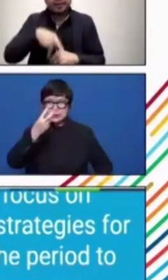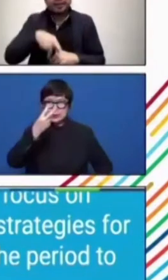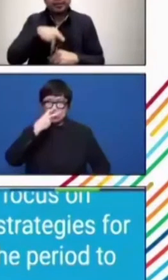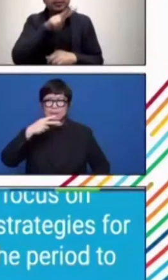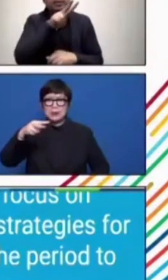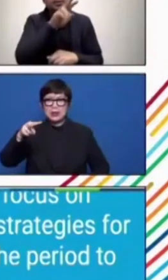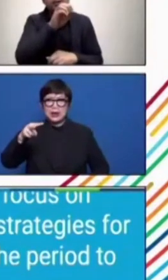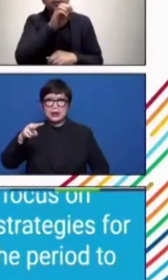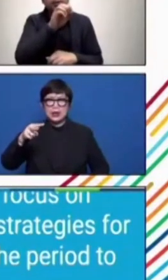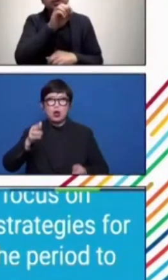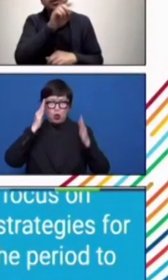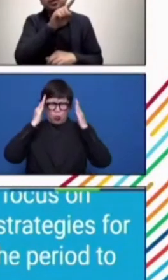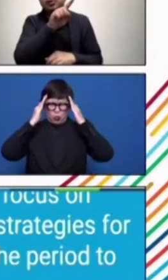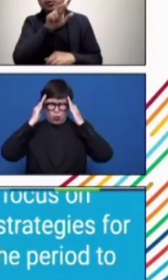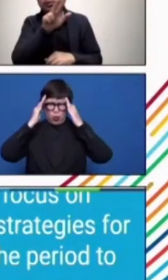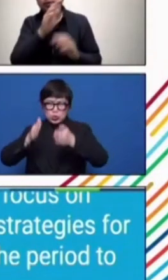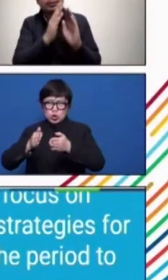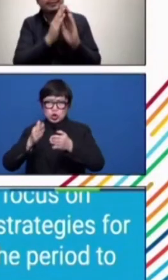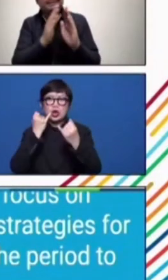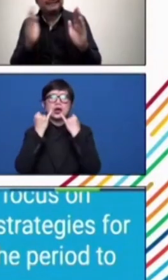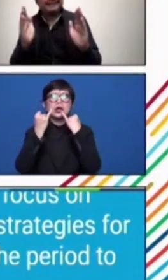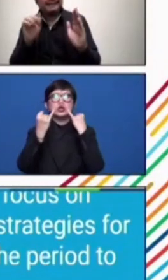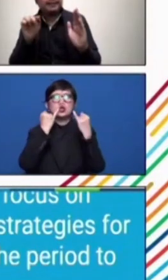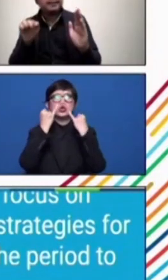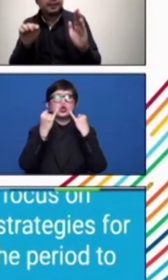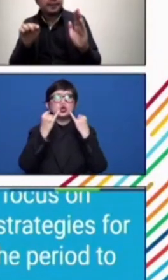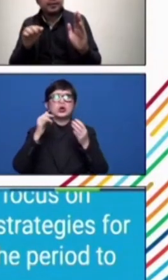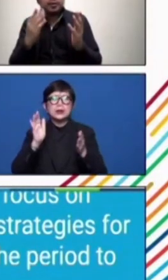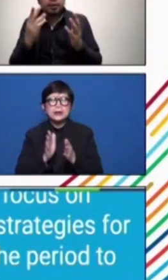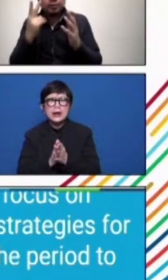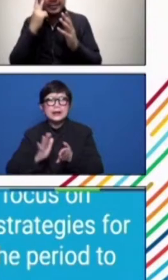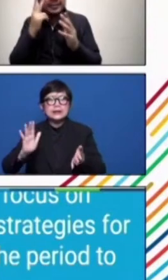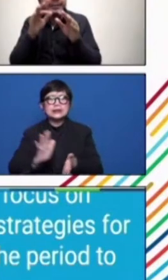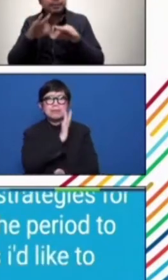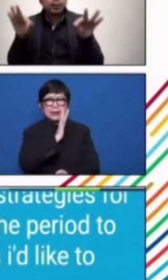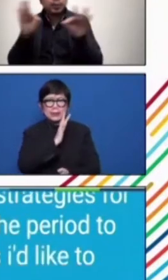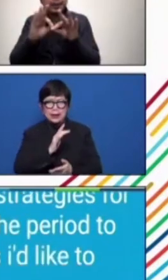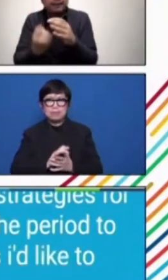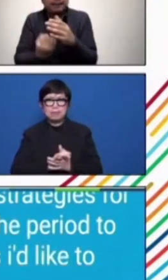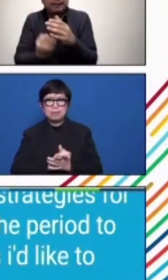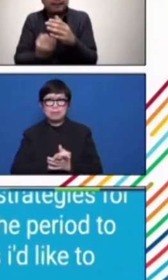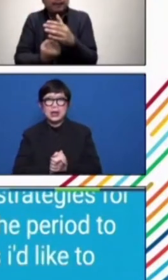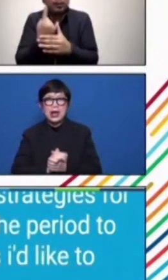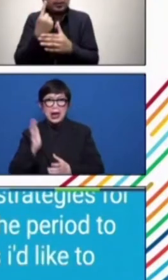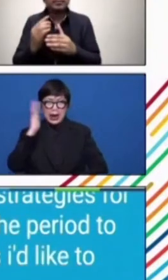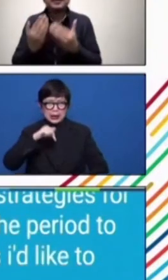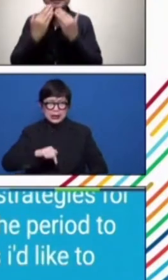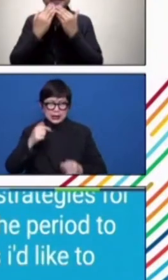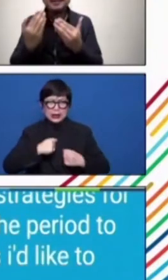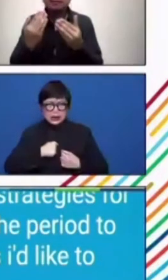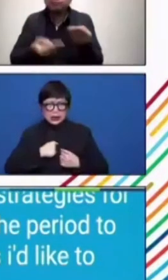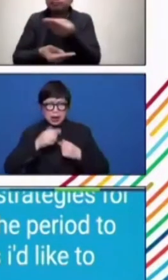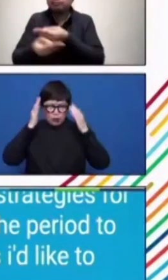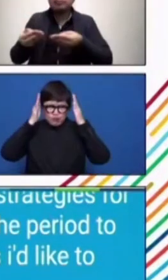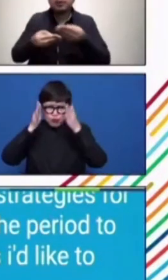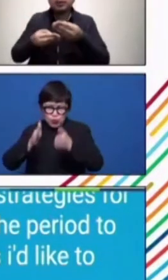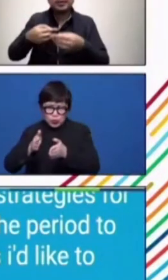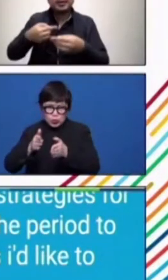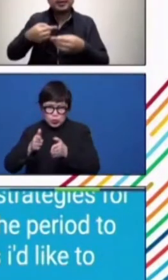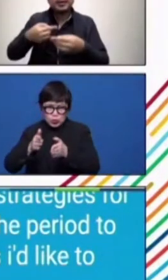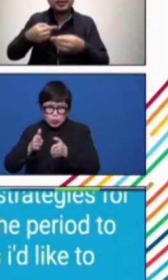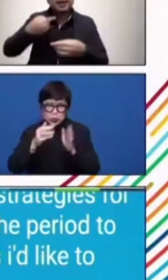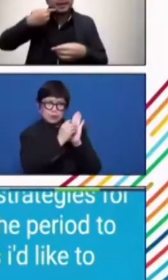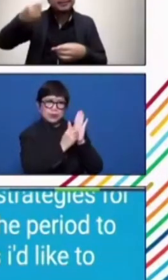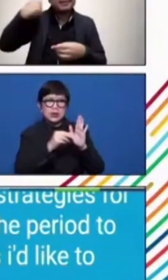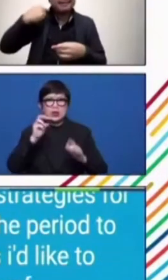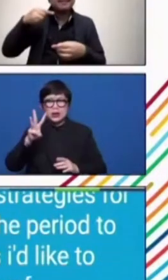key and emerging Regional issues and opportunities I'd like to thank you all for your deliberations yesterday and your cooperations towards the success of day